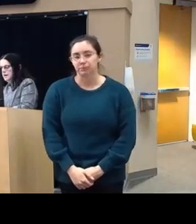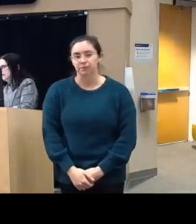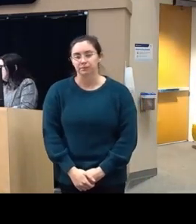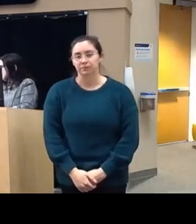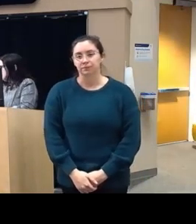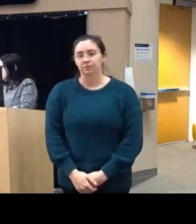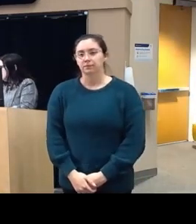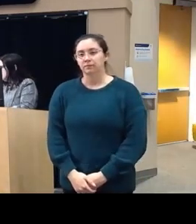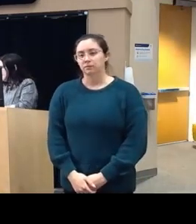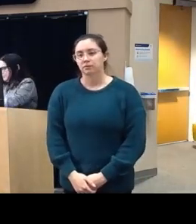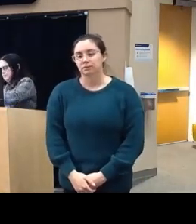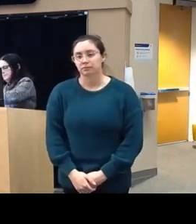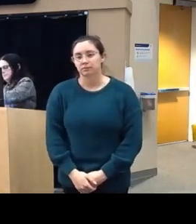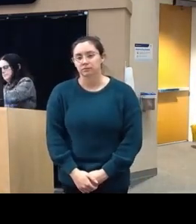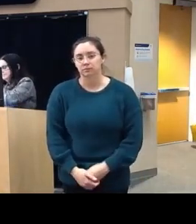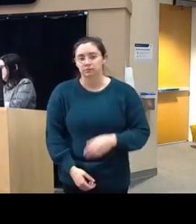I'm